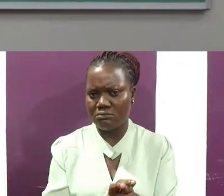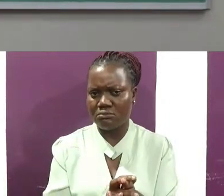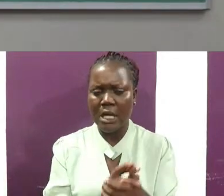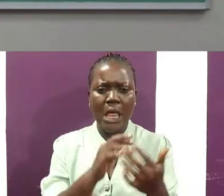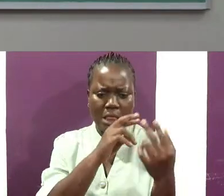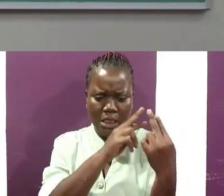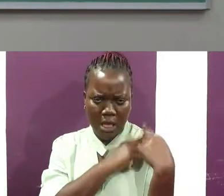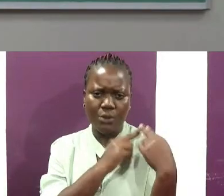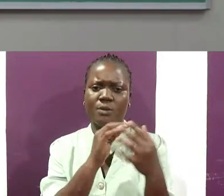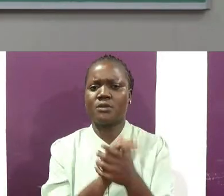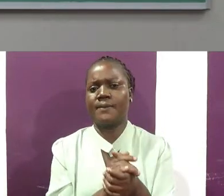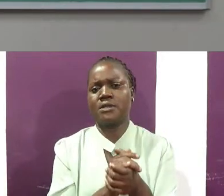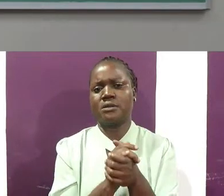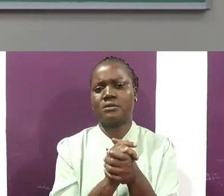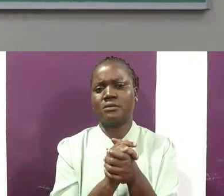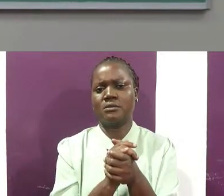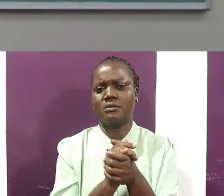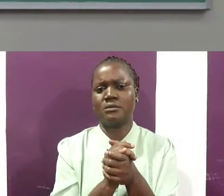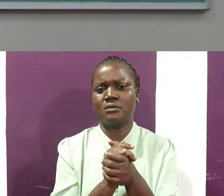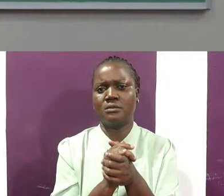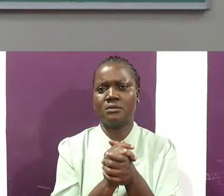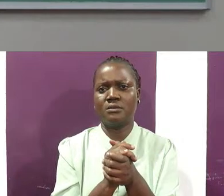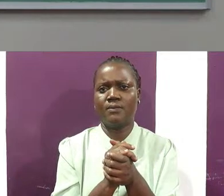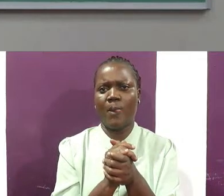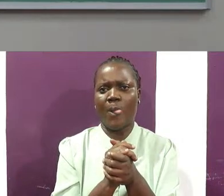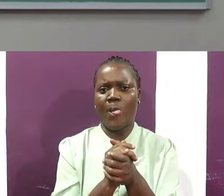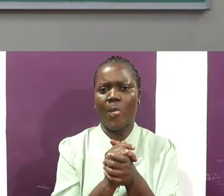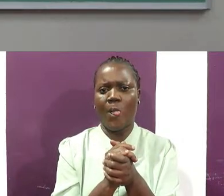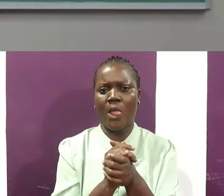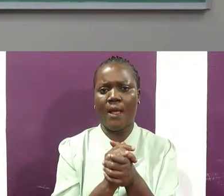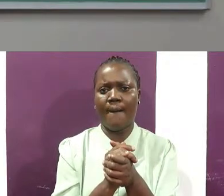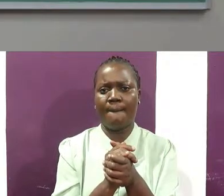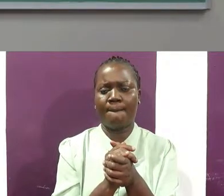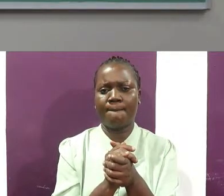This was their way of life, Romans chapter 12, verses